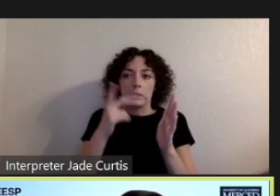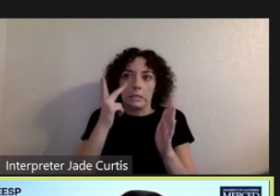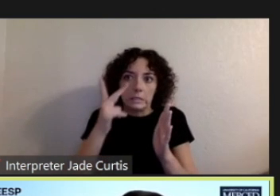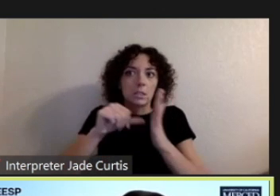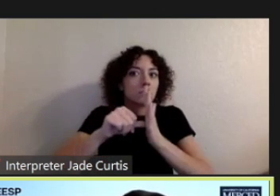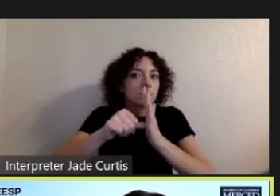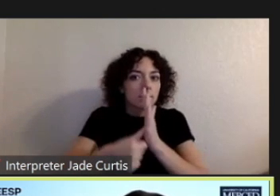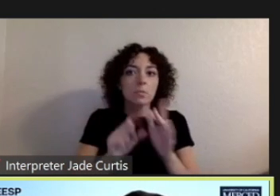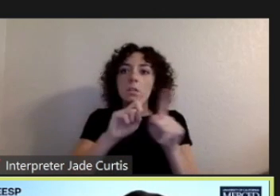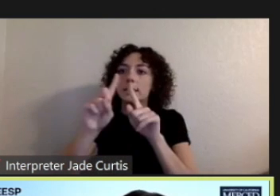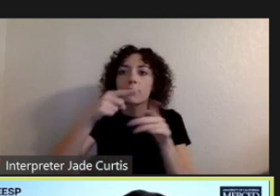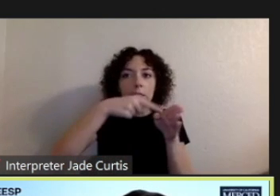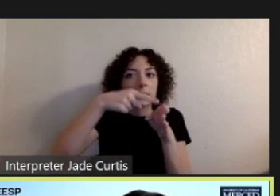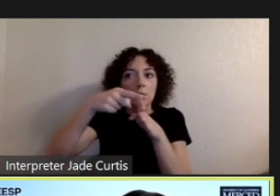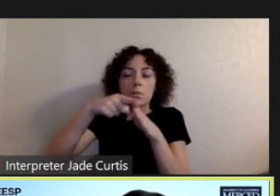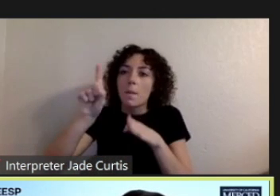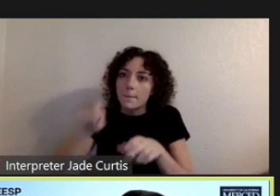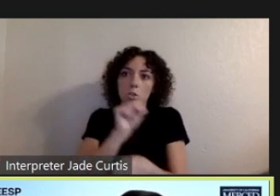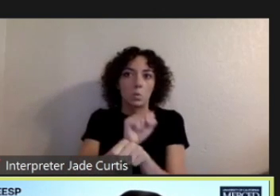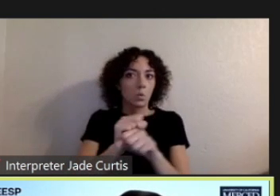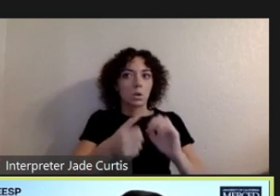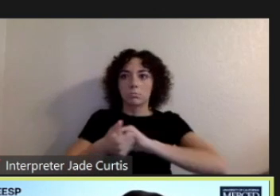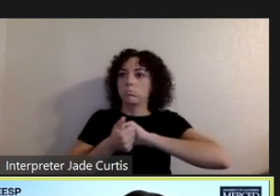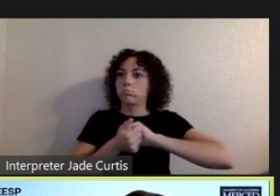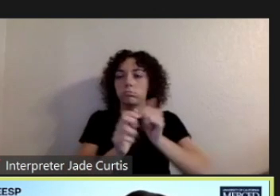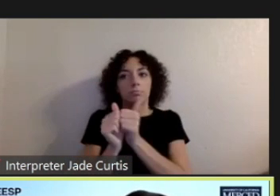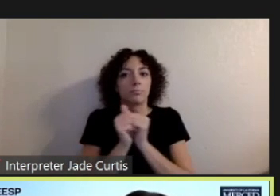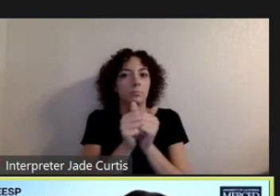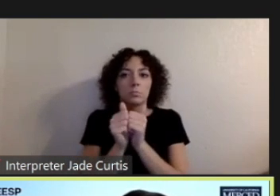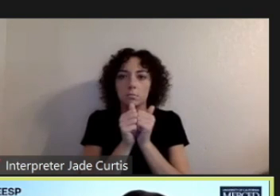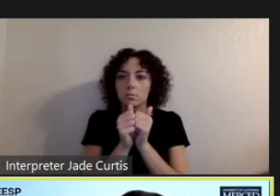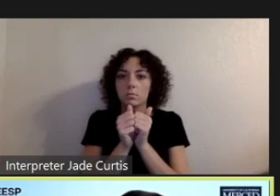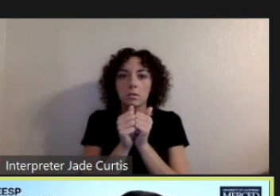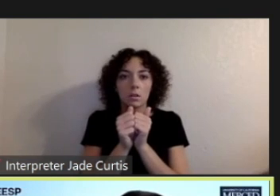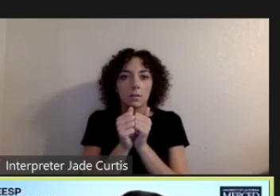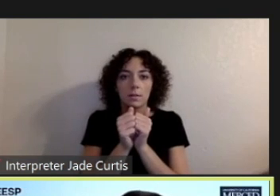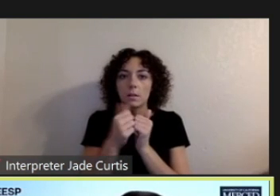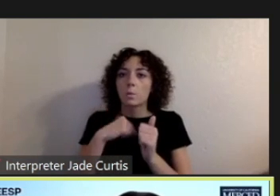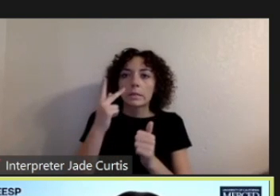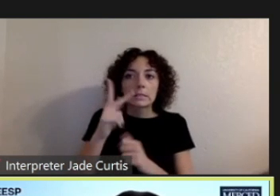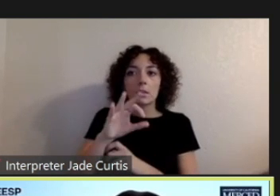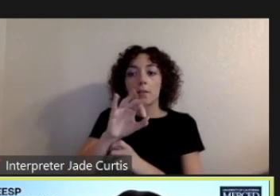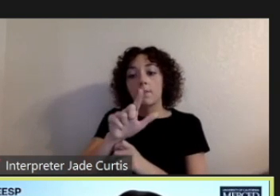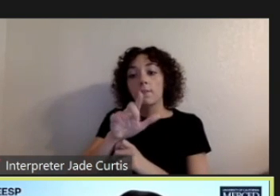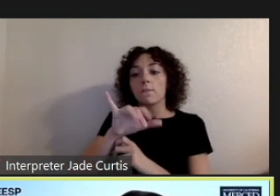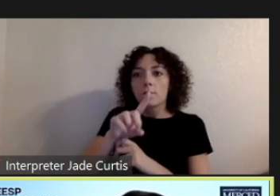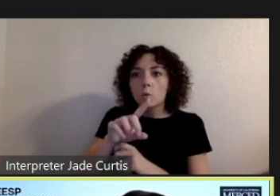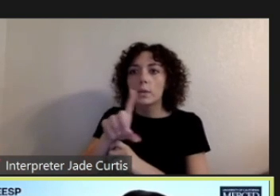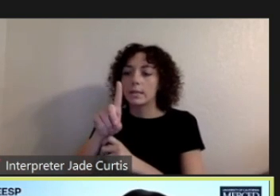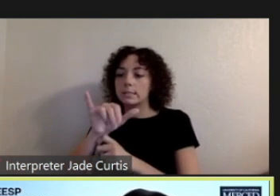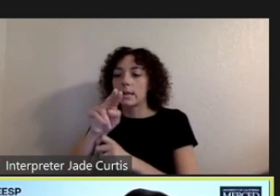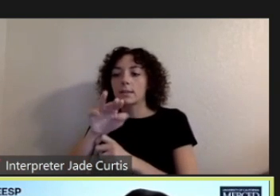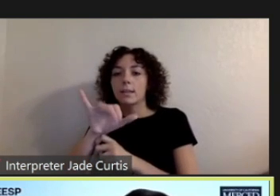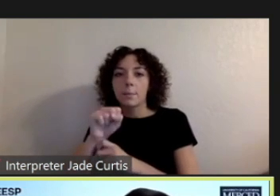come together and work together. This particular slides I put together involved fluid dynamics, aerosol physics, and surface chemistry, and